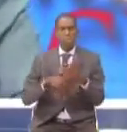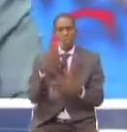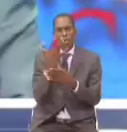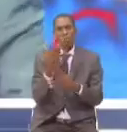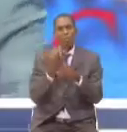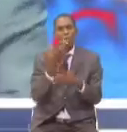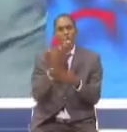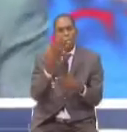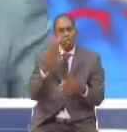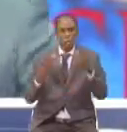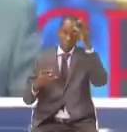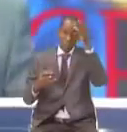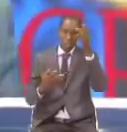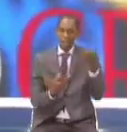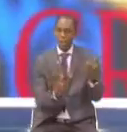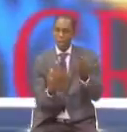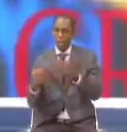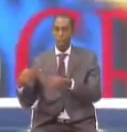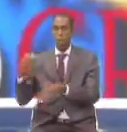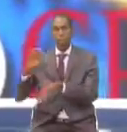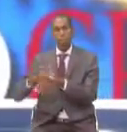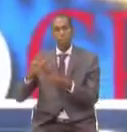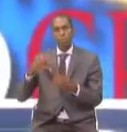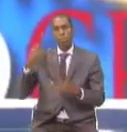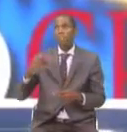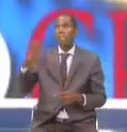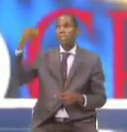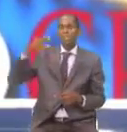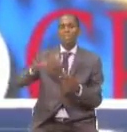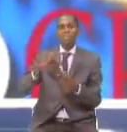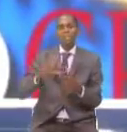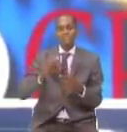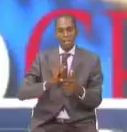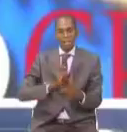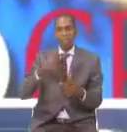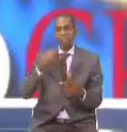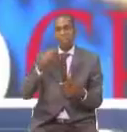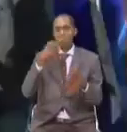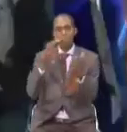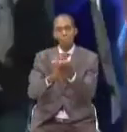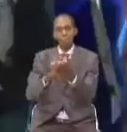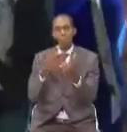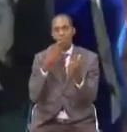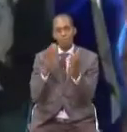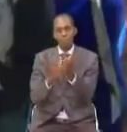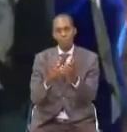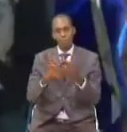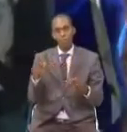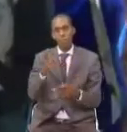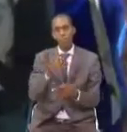Satan. You come to the light. Then I congratulate you. You are saved in Jesus'